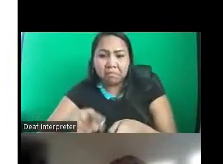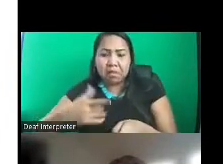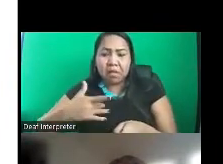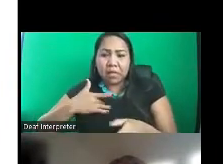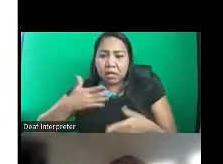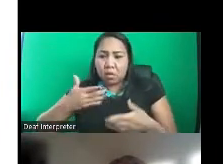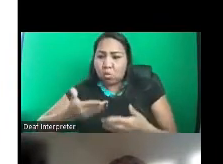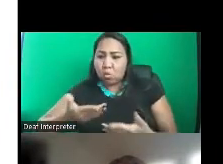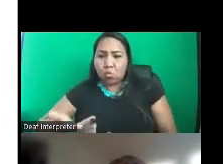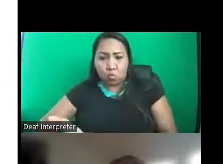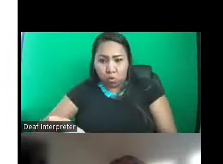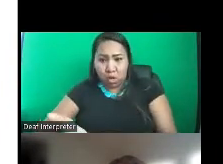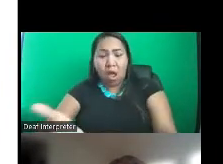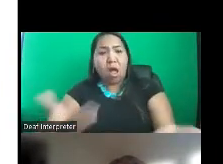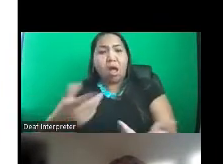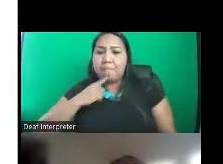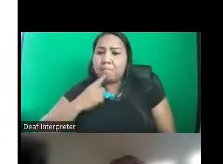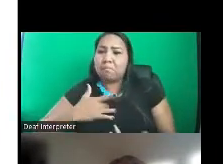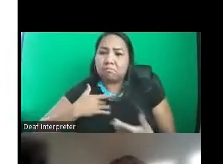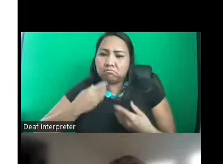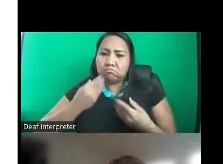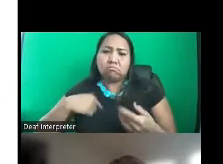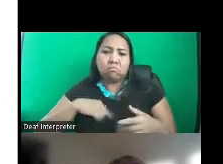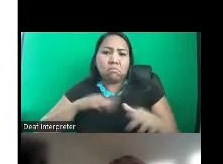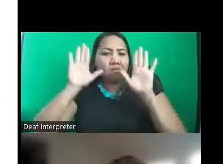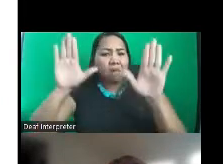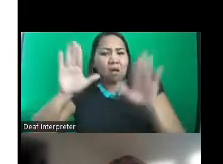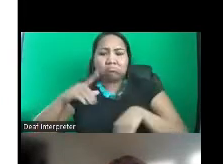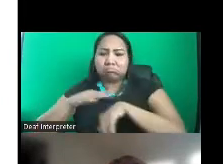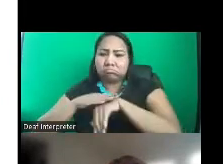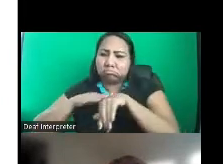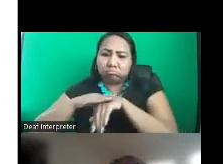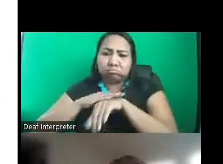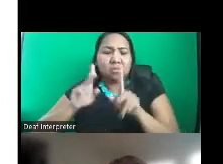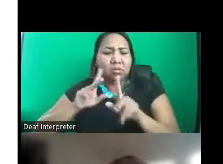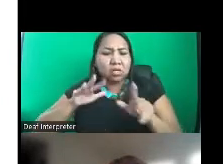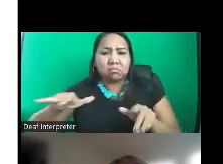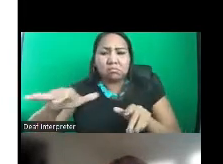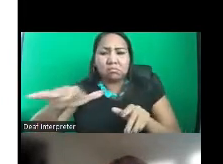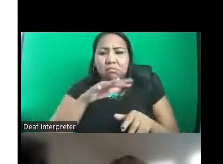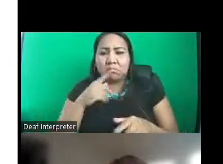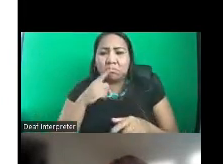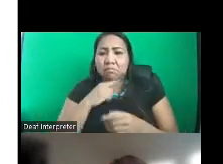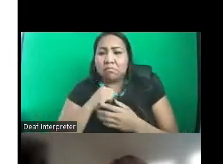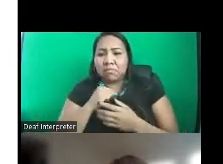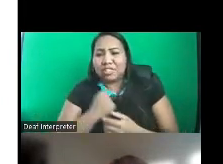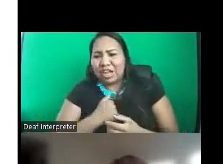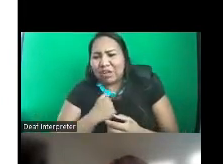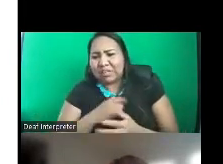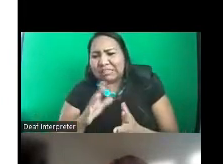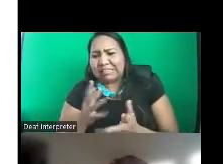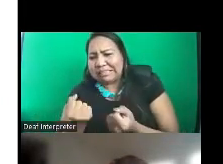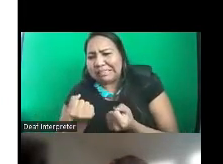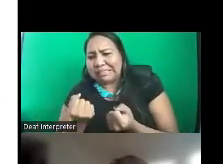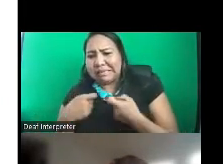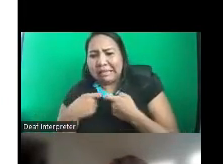Indigenous group at APU. Oh, hold on. Sorry, my computer became unplugged and I have